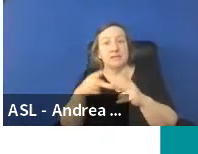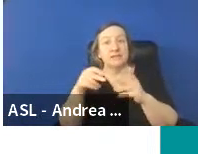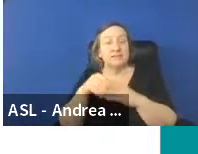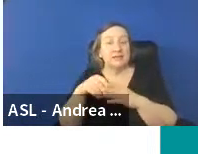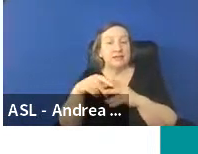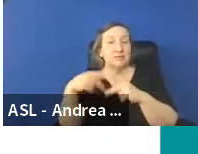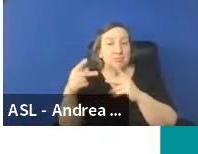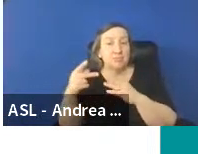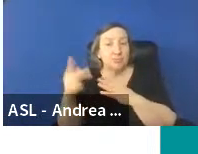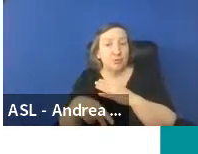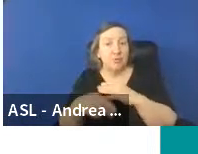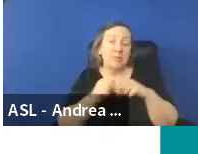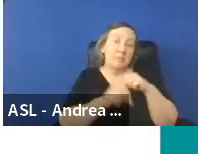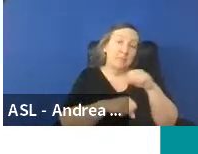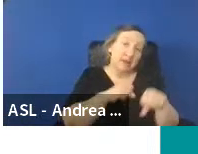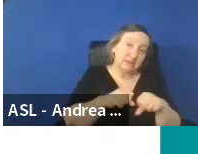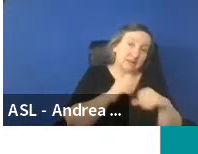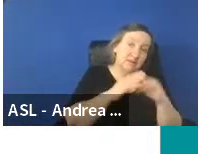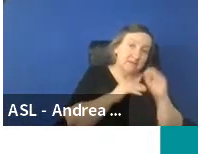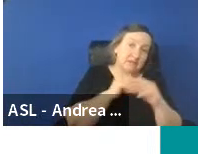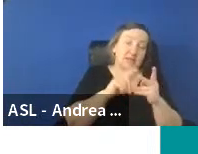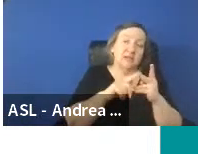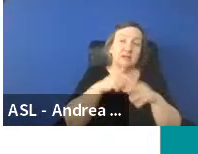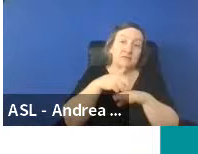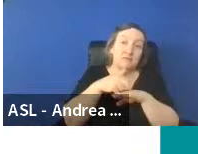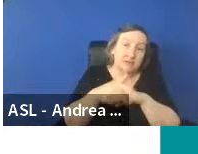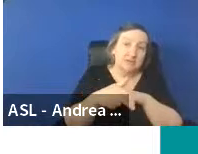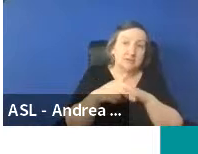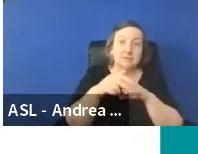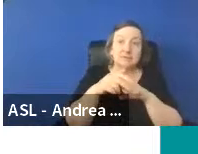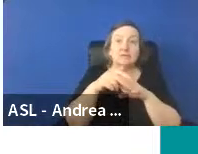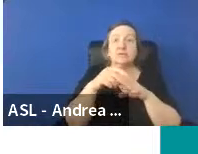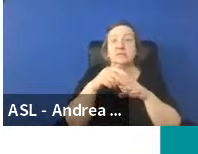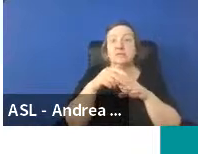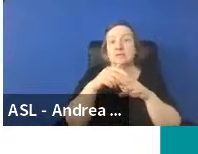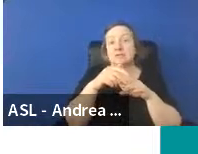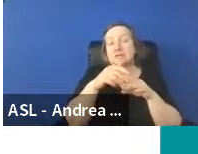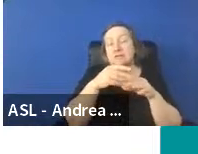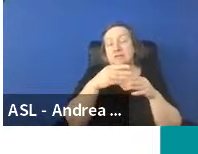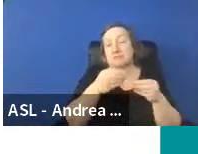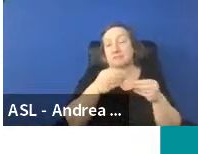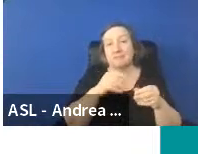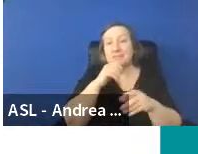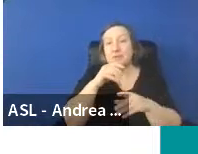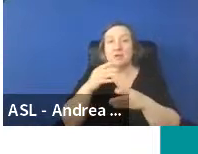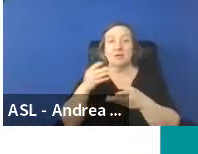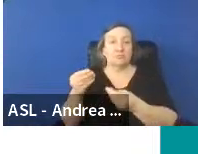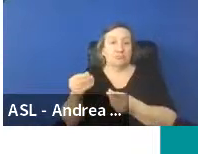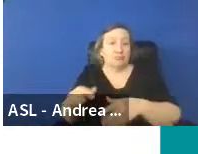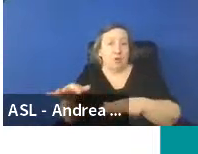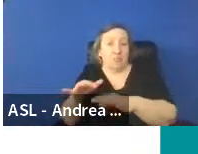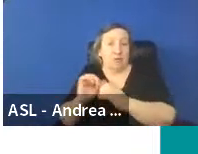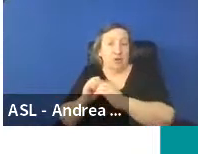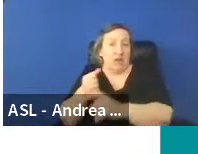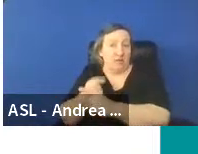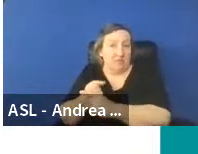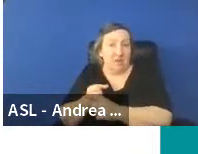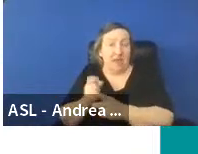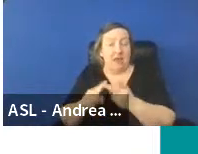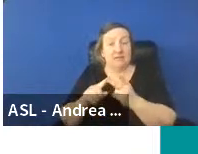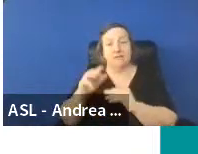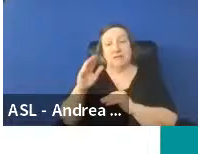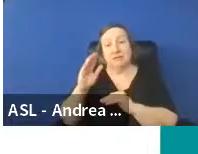the bicycle facilities and pedestrian facilities. It doesn't look at property impacts when